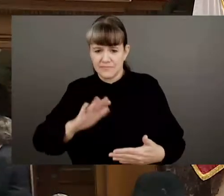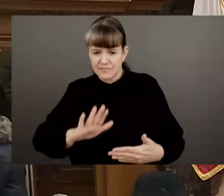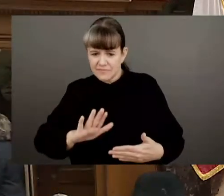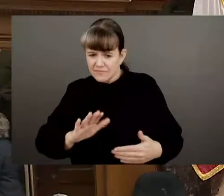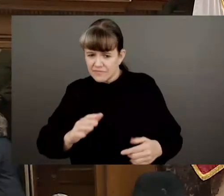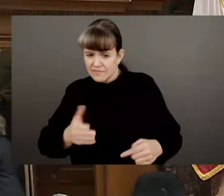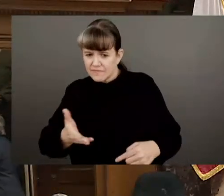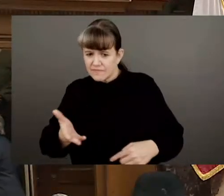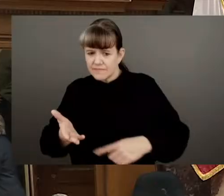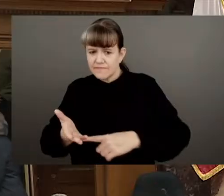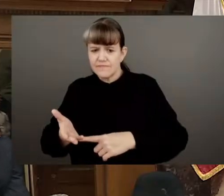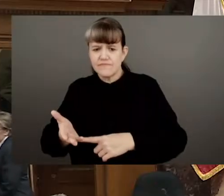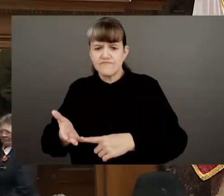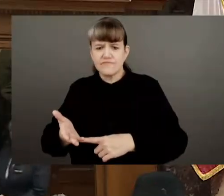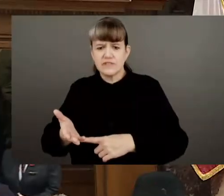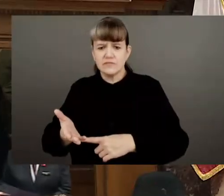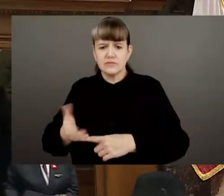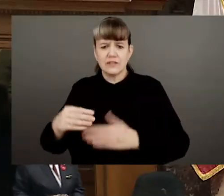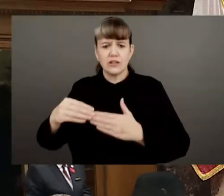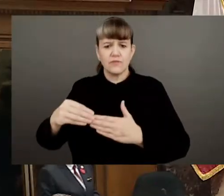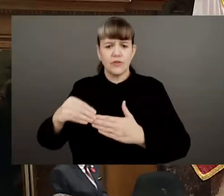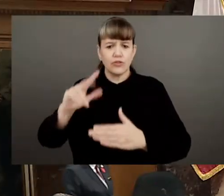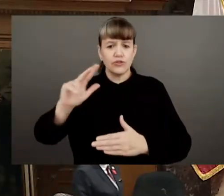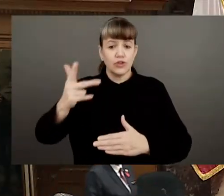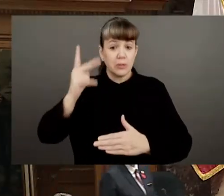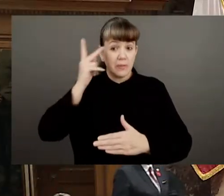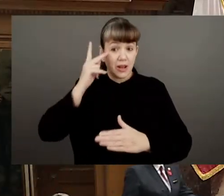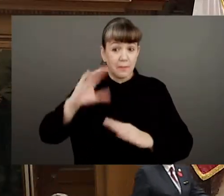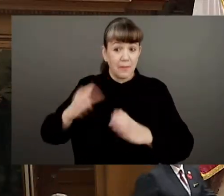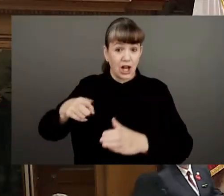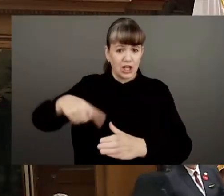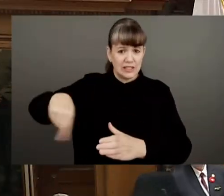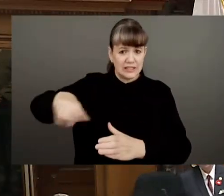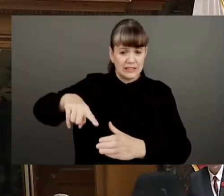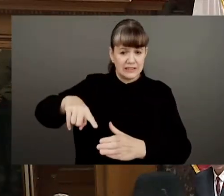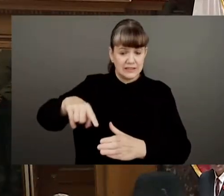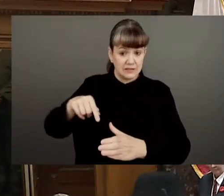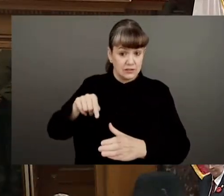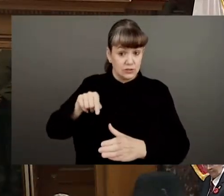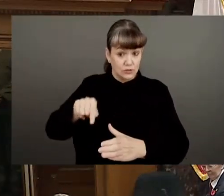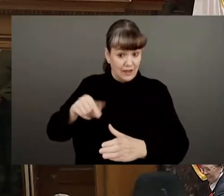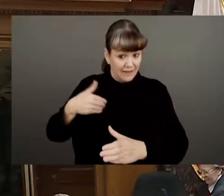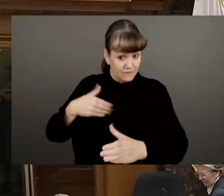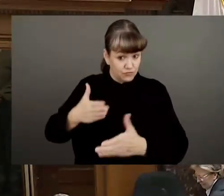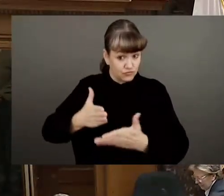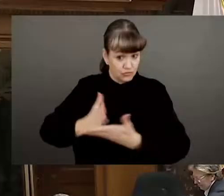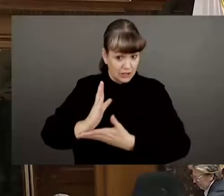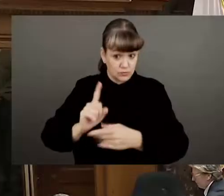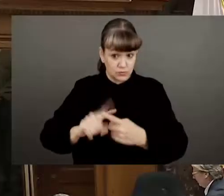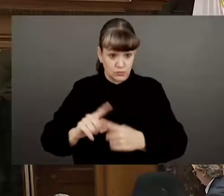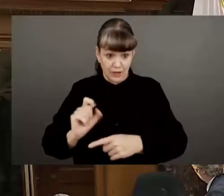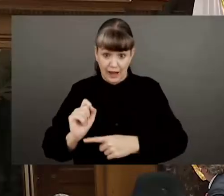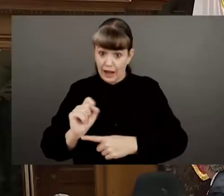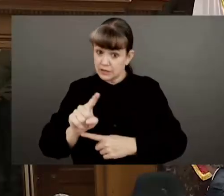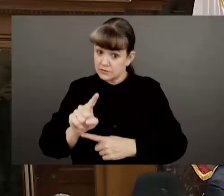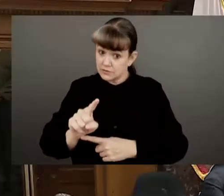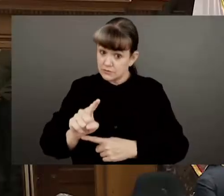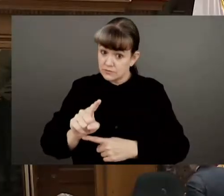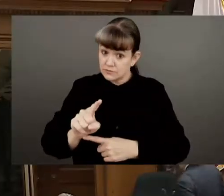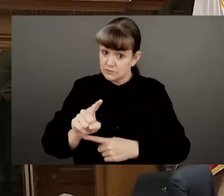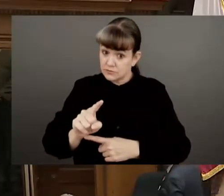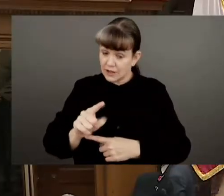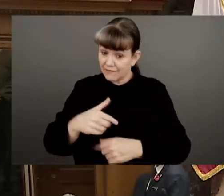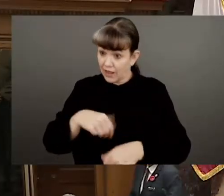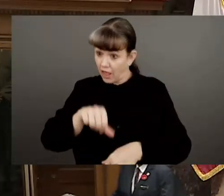before the House, has the right to ask. If not, we'll move. Yeah, go ahead,